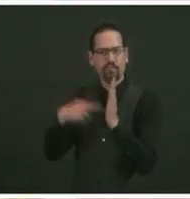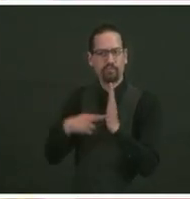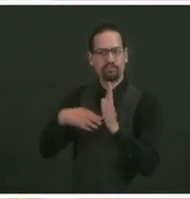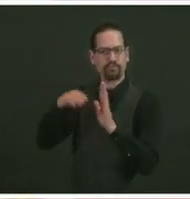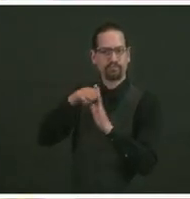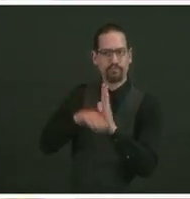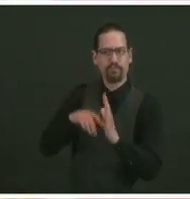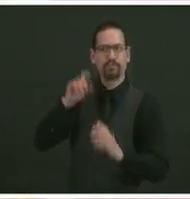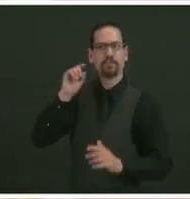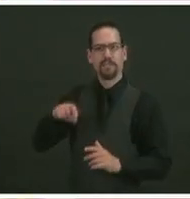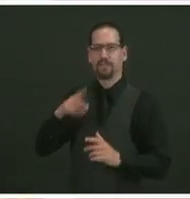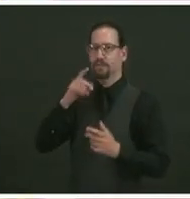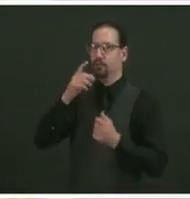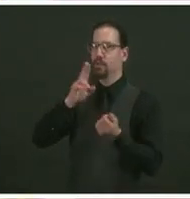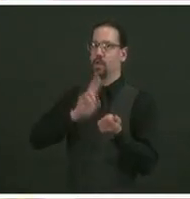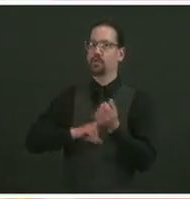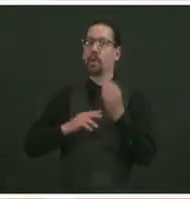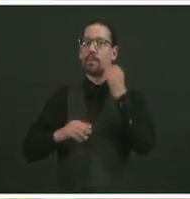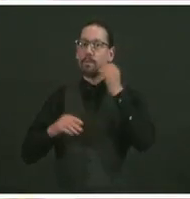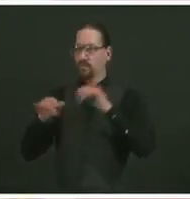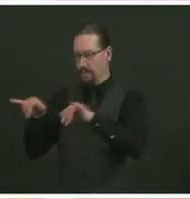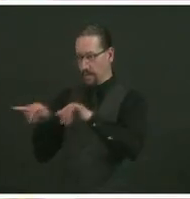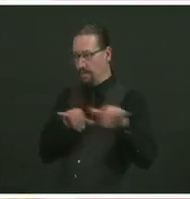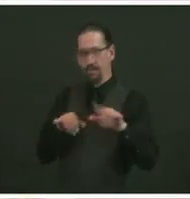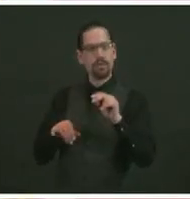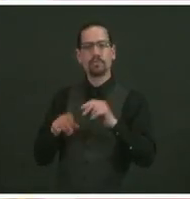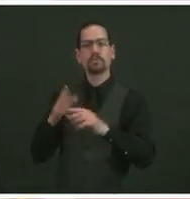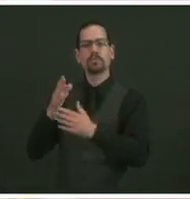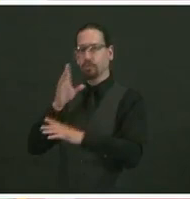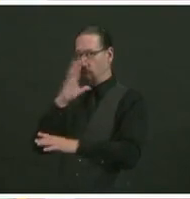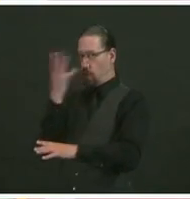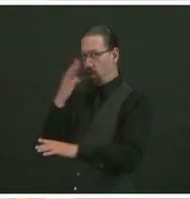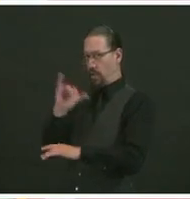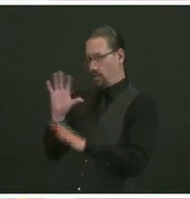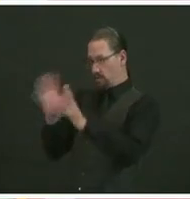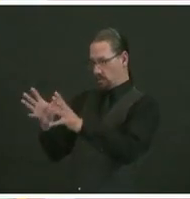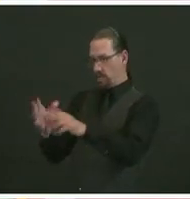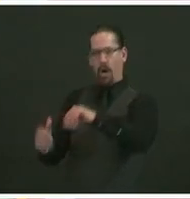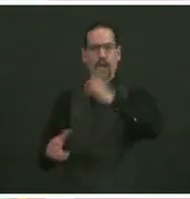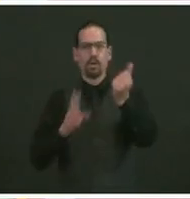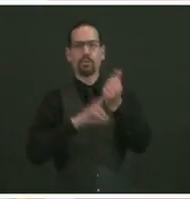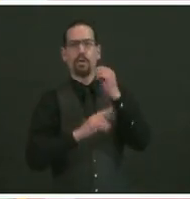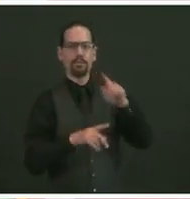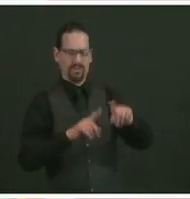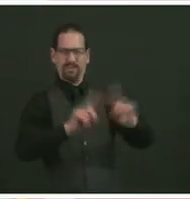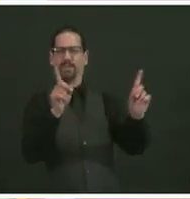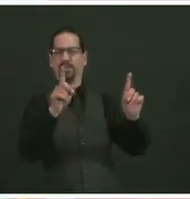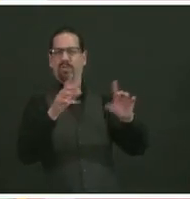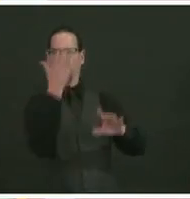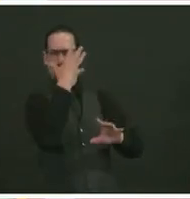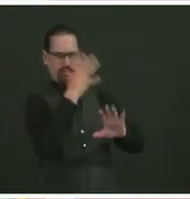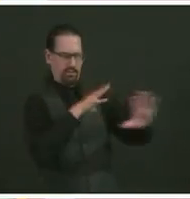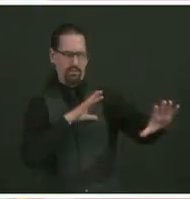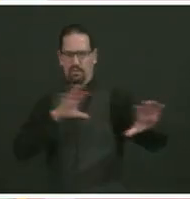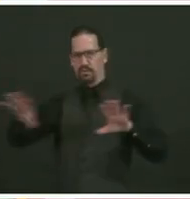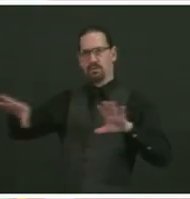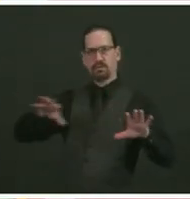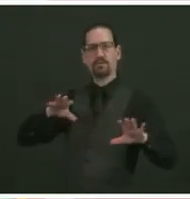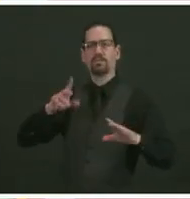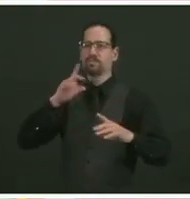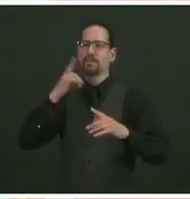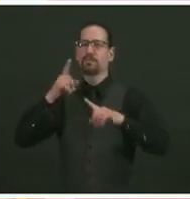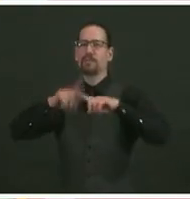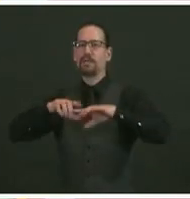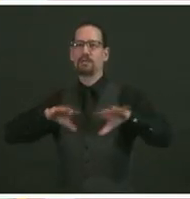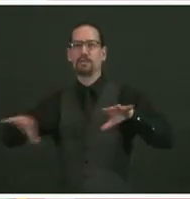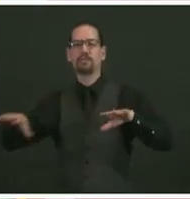are. Others will be like, you know what, we can figure out a way to do this in phase three, we'll be okay. Some are going to be like, you know, we're not so sure we're ready. And